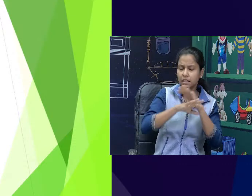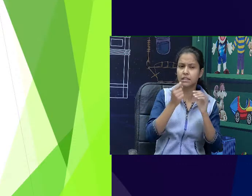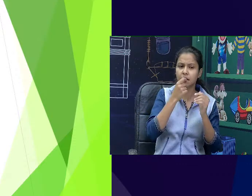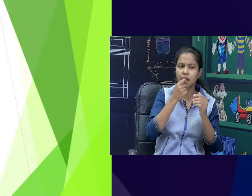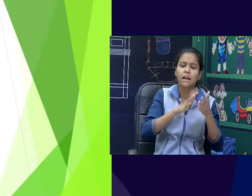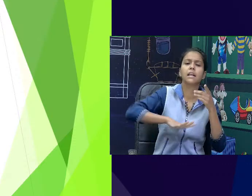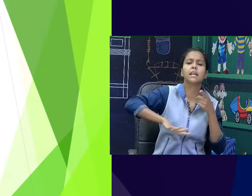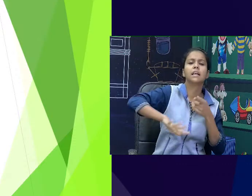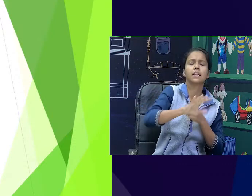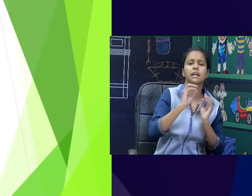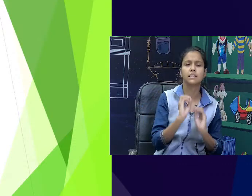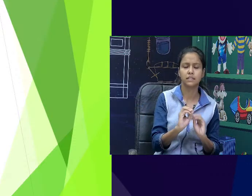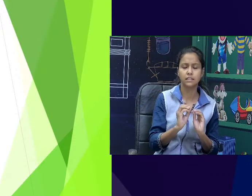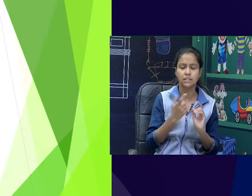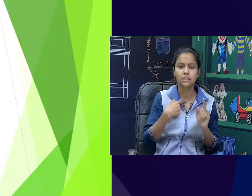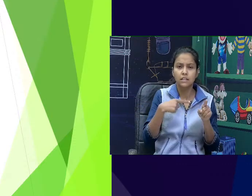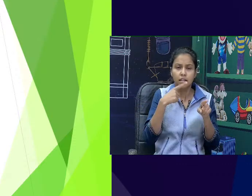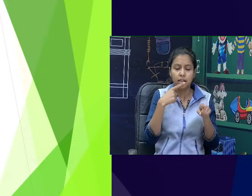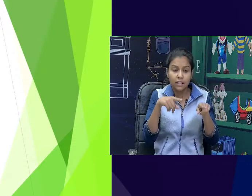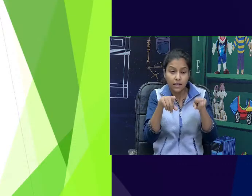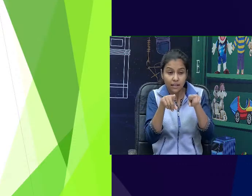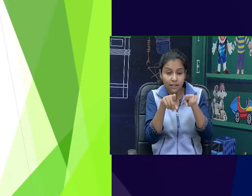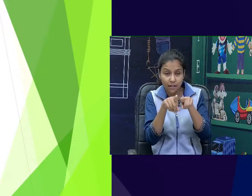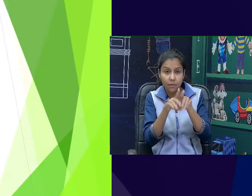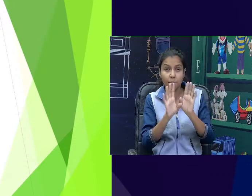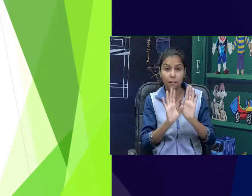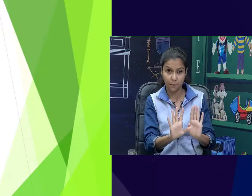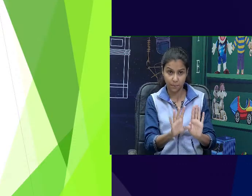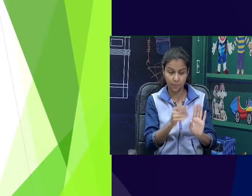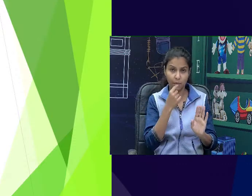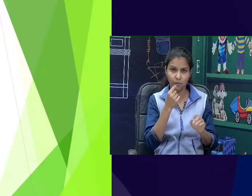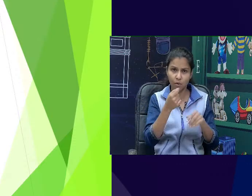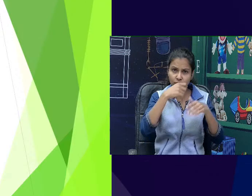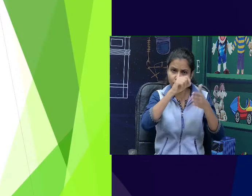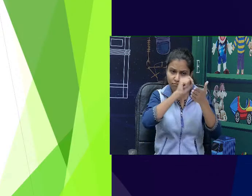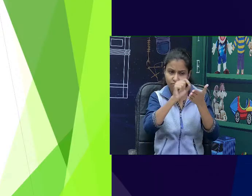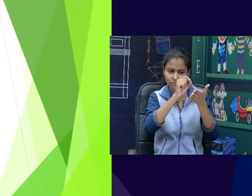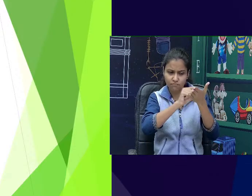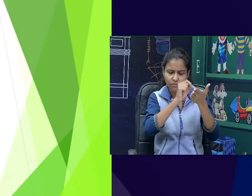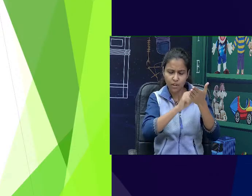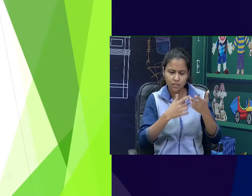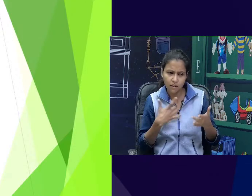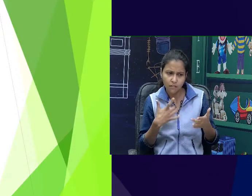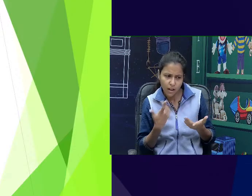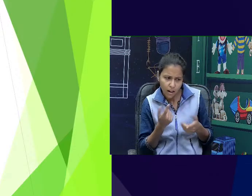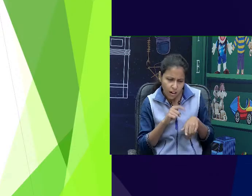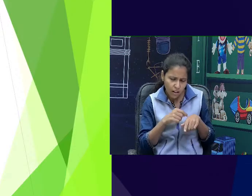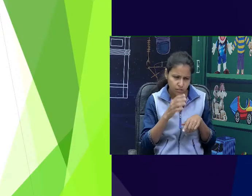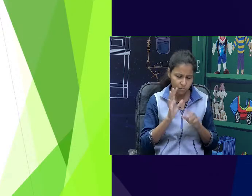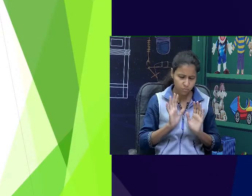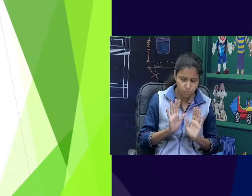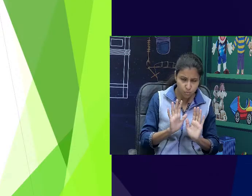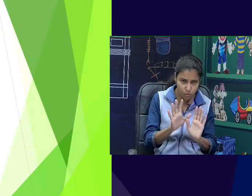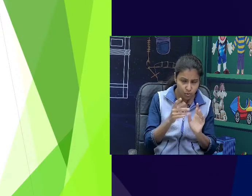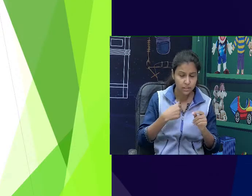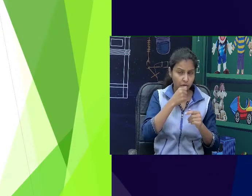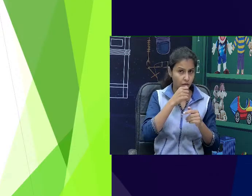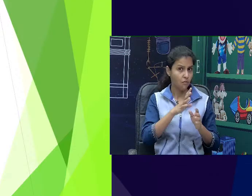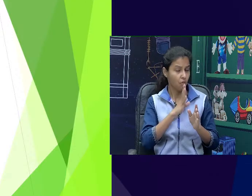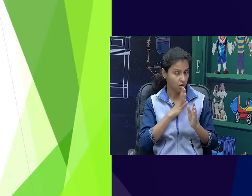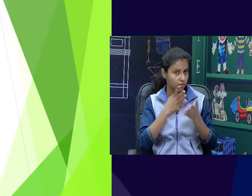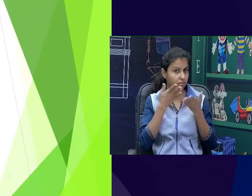area. So he came up to the writer, and before the writer could do anything or realize something, he pushed the writer into the